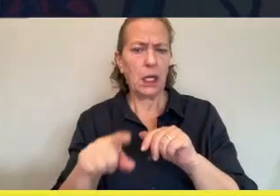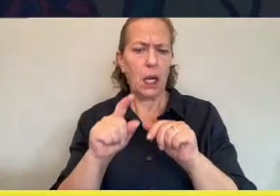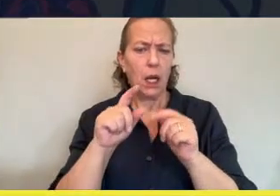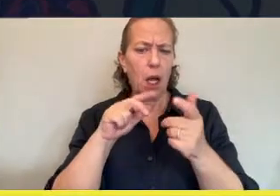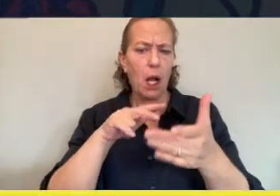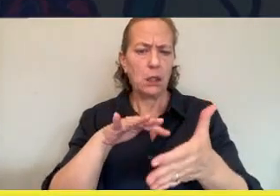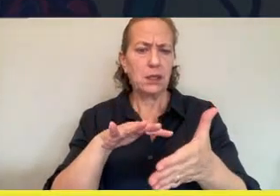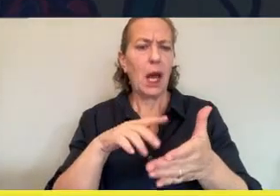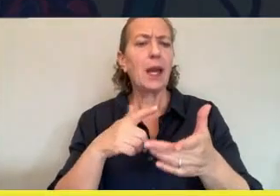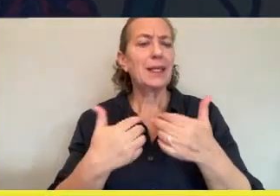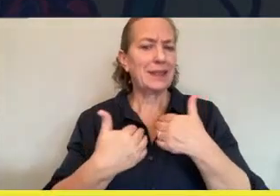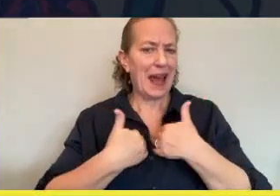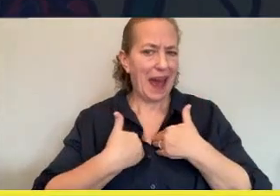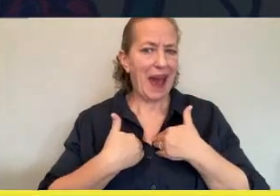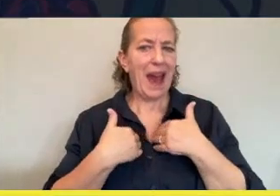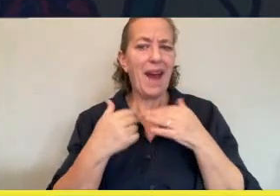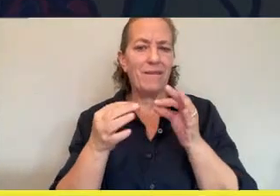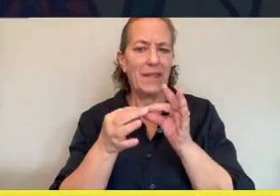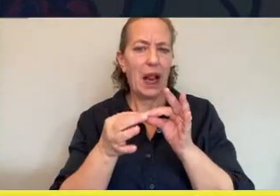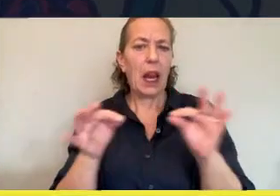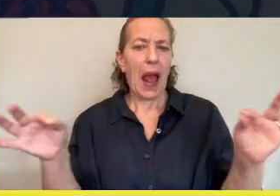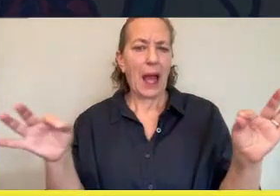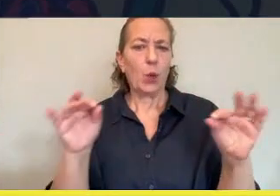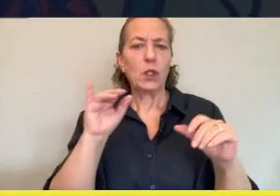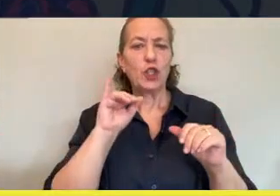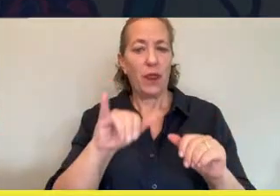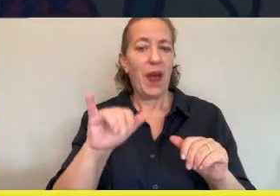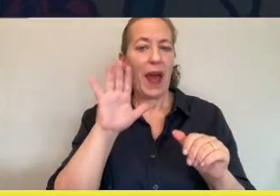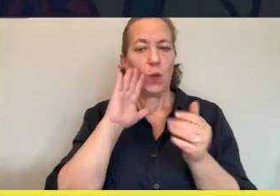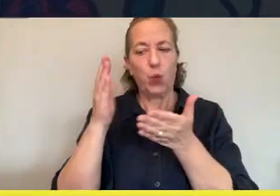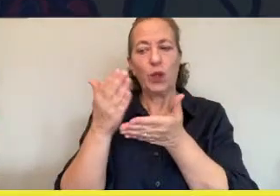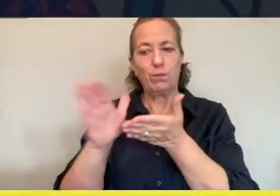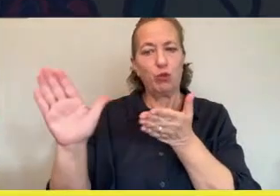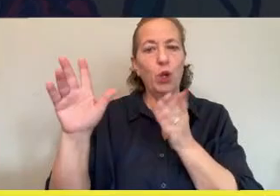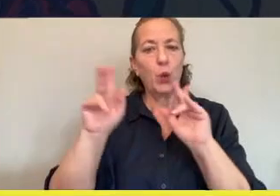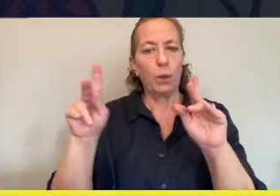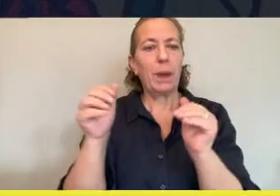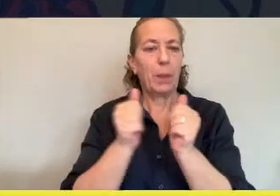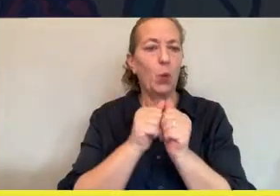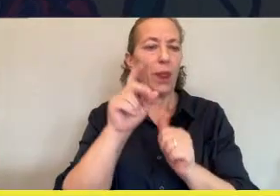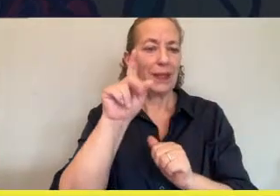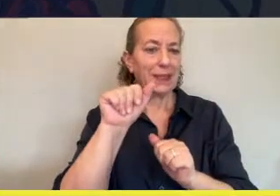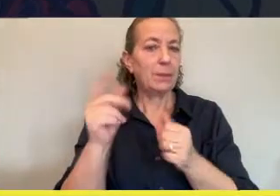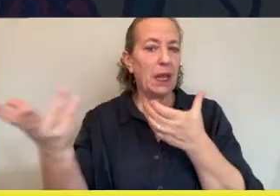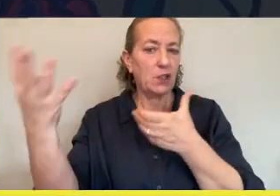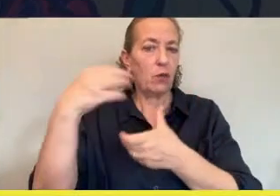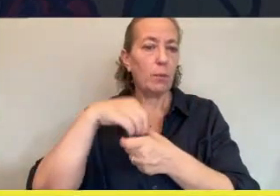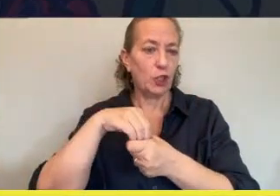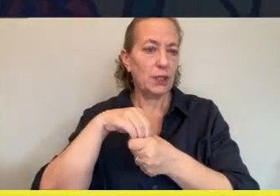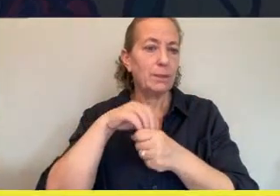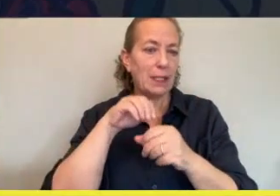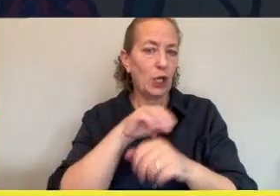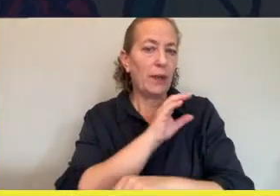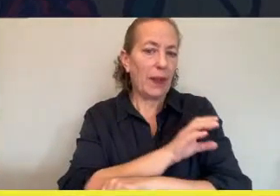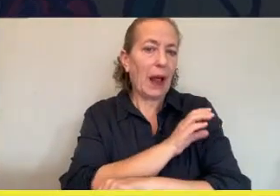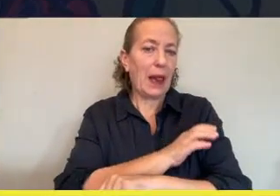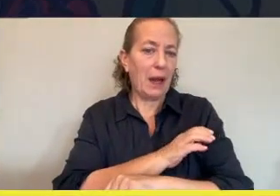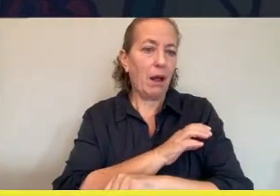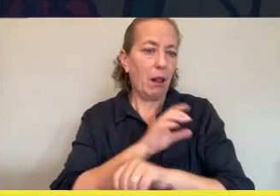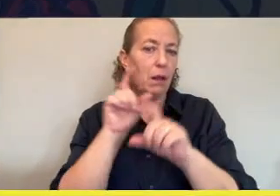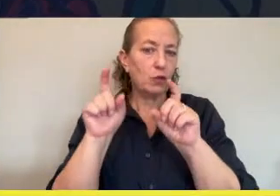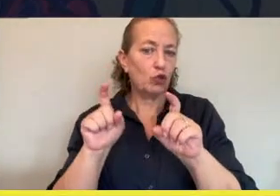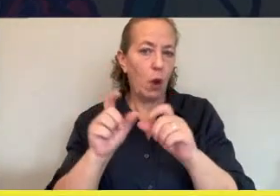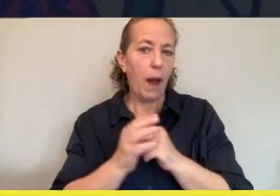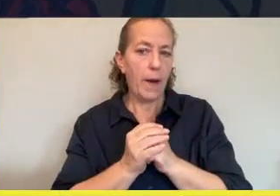have language that would potentially preclude people with disabilities from participation in clinical trials. And you can see that